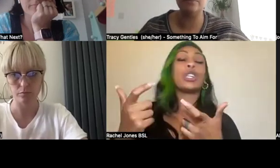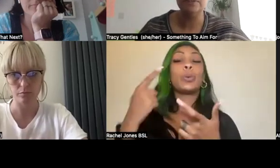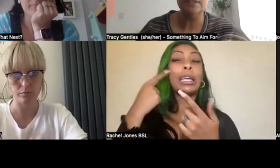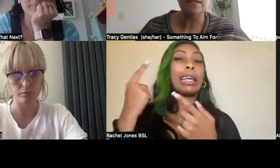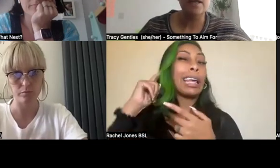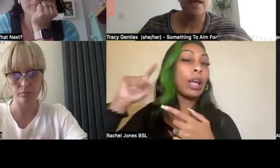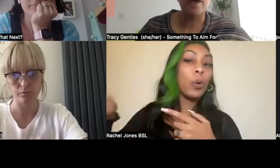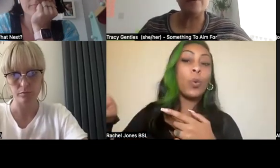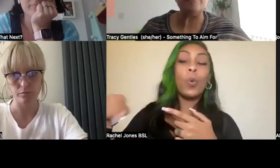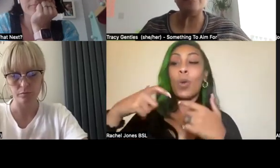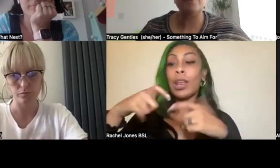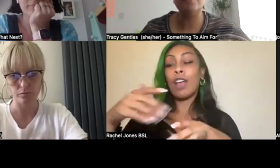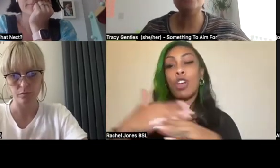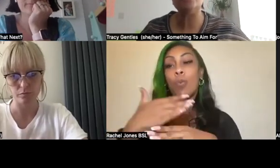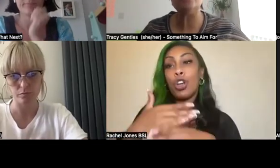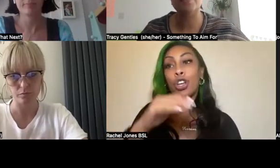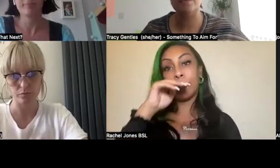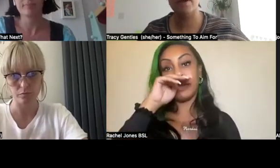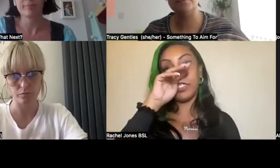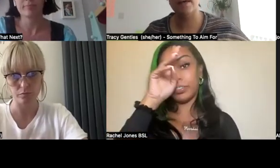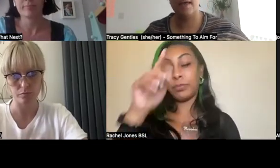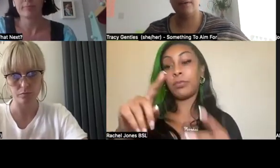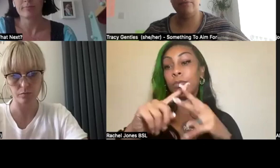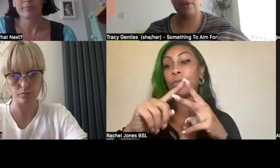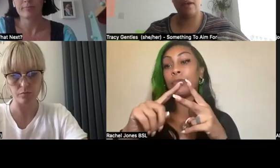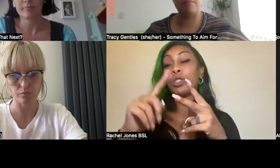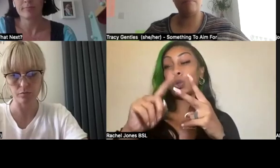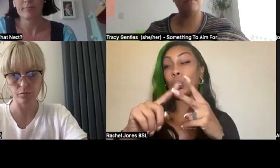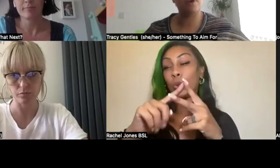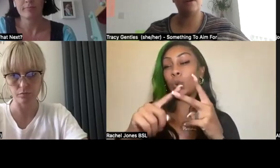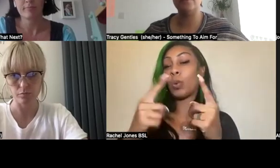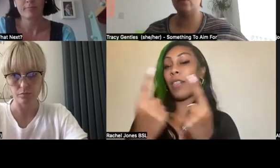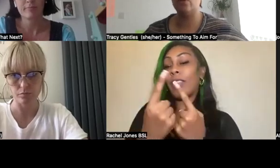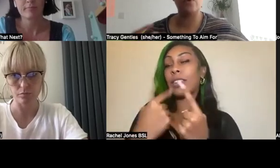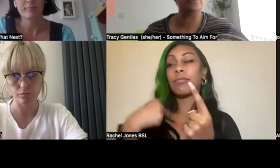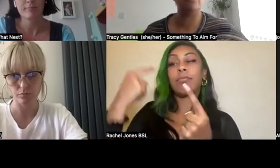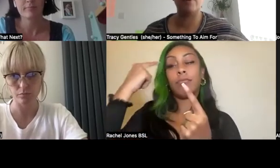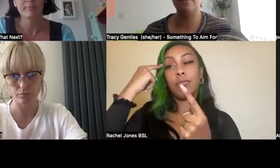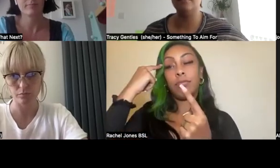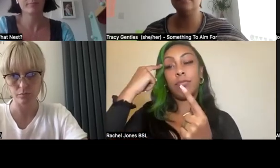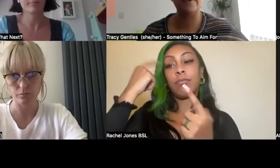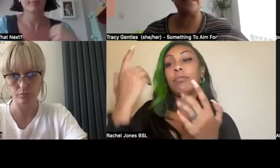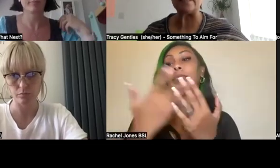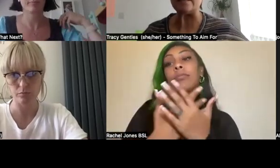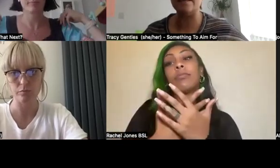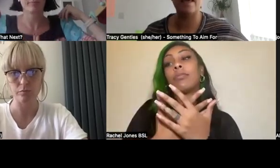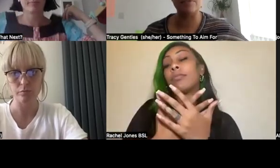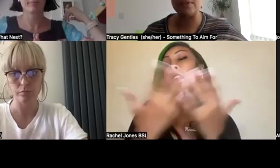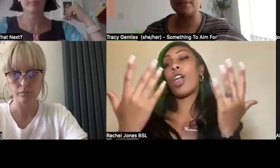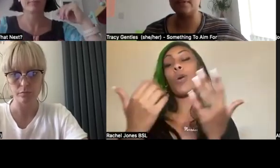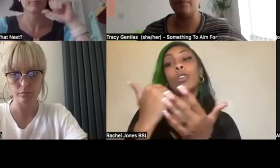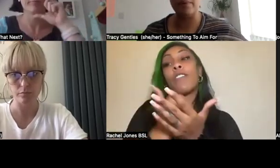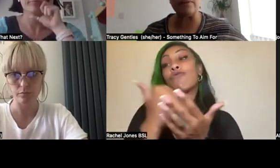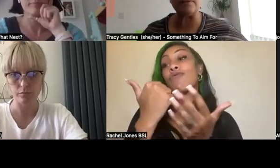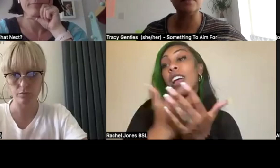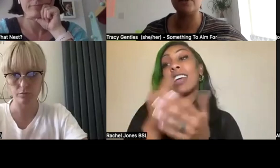difficult. I think two takeaways that I have are there's loads of great thinking and